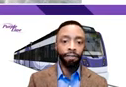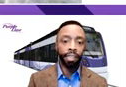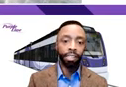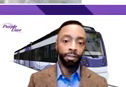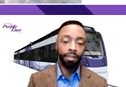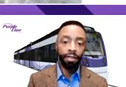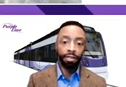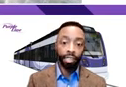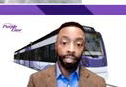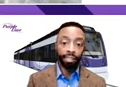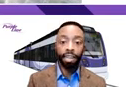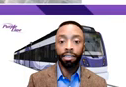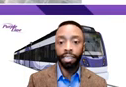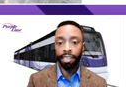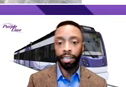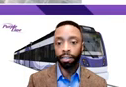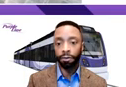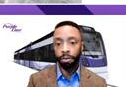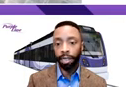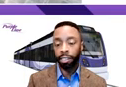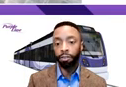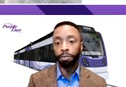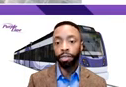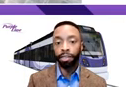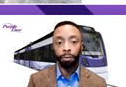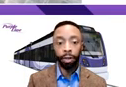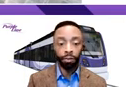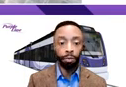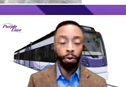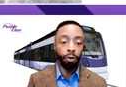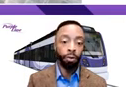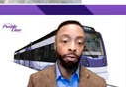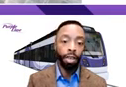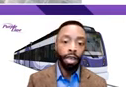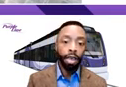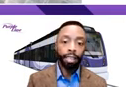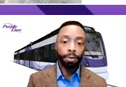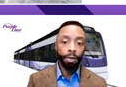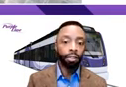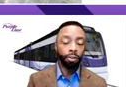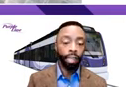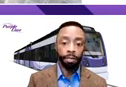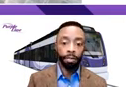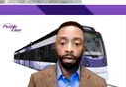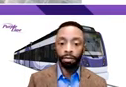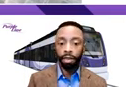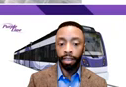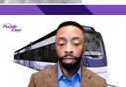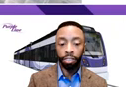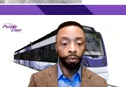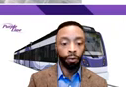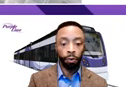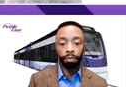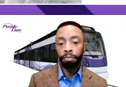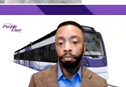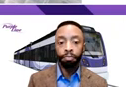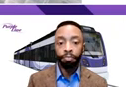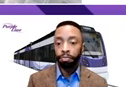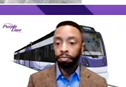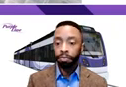This slide features the design details for the Manchester Place western portal, as well as the locator map, as mentioned